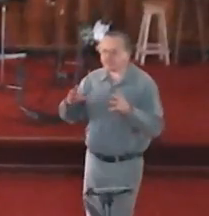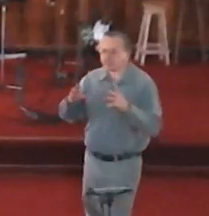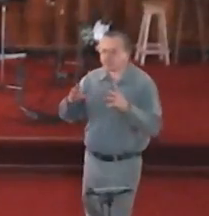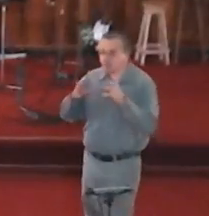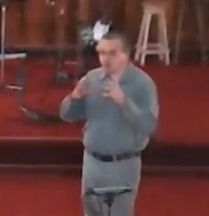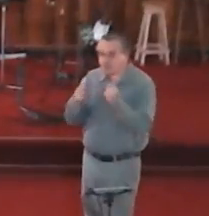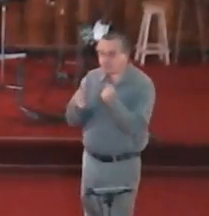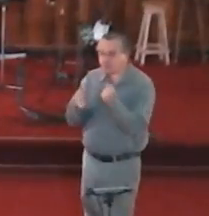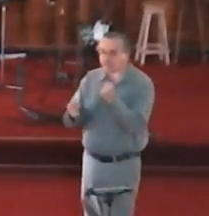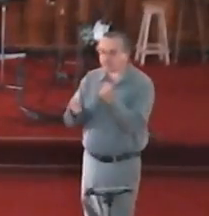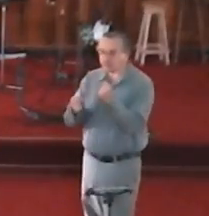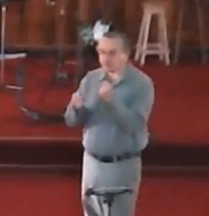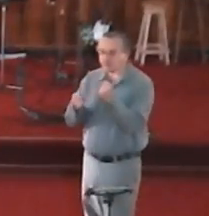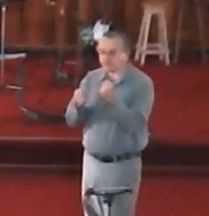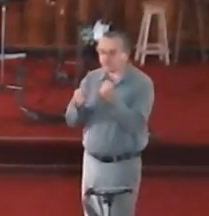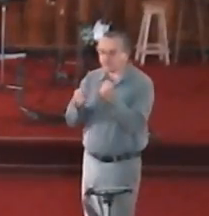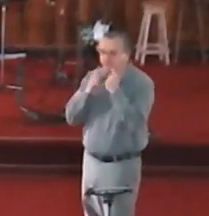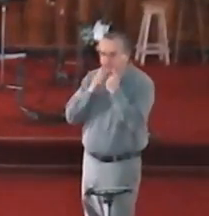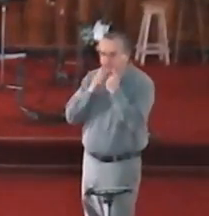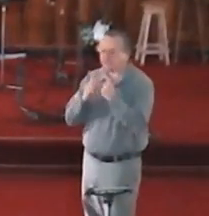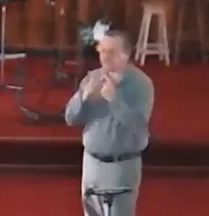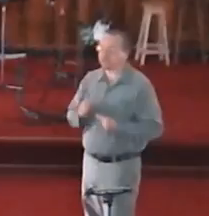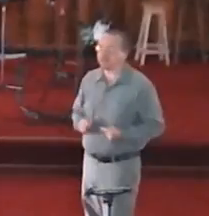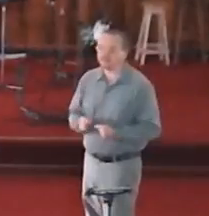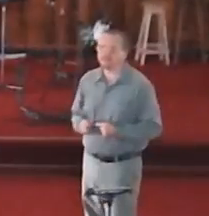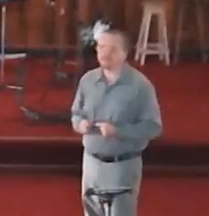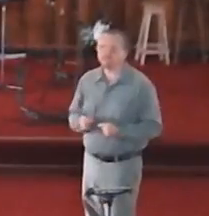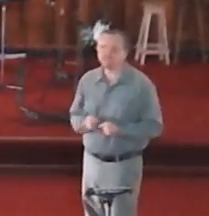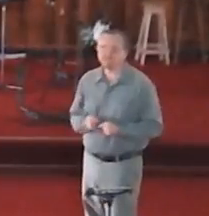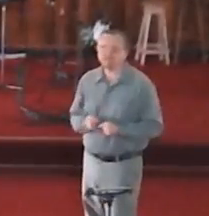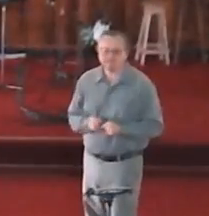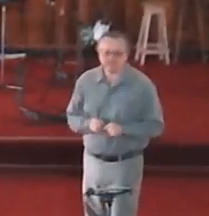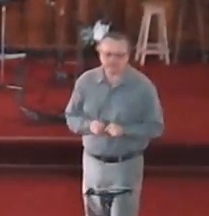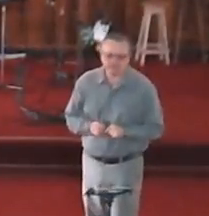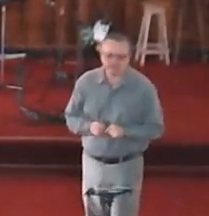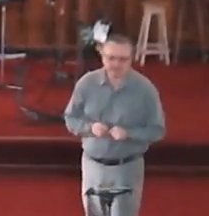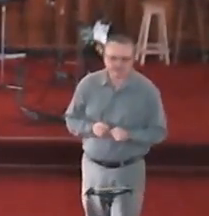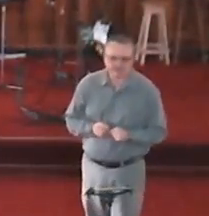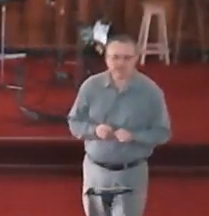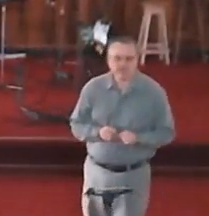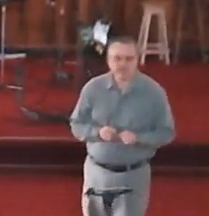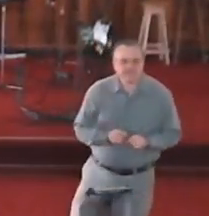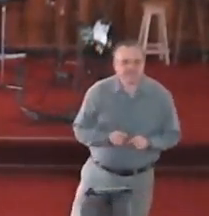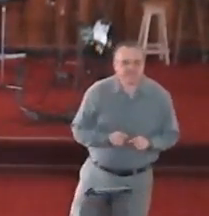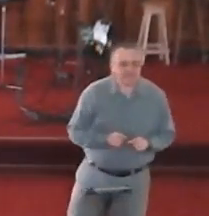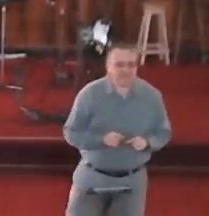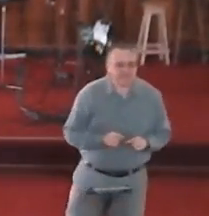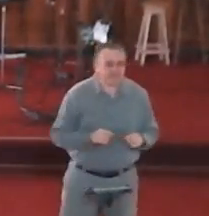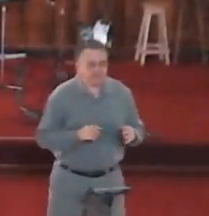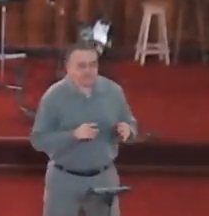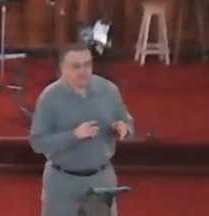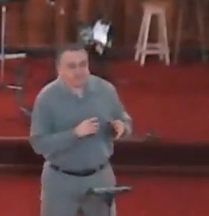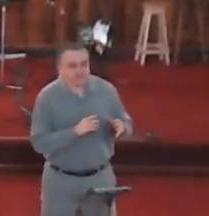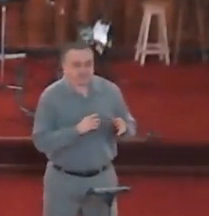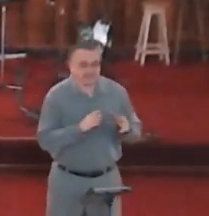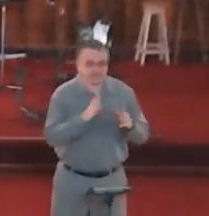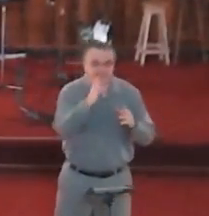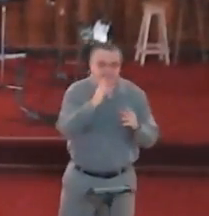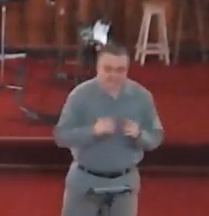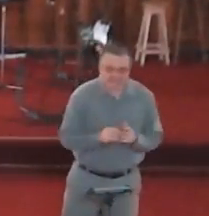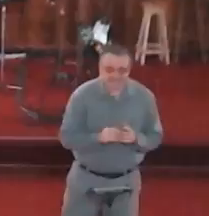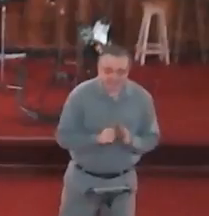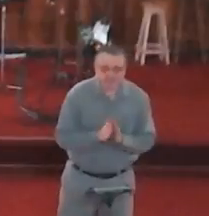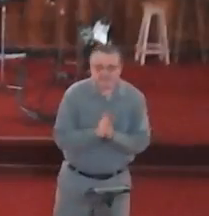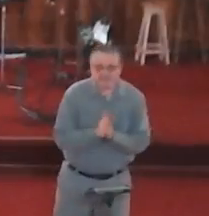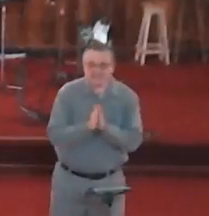que tener dominio sobre nuestra lengua. It says that we need to master our tongues. Y que